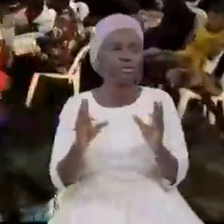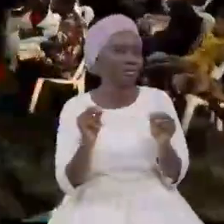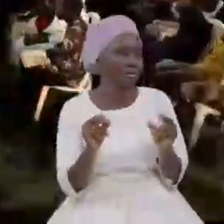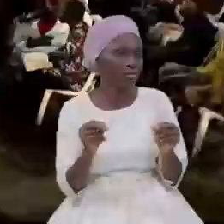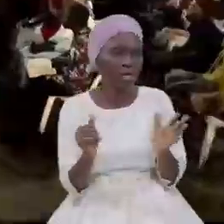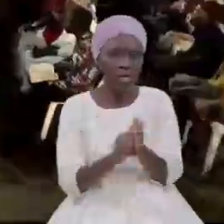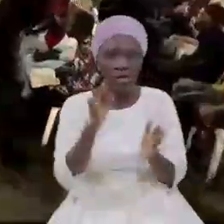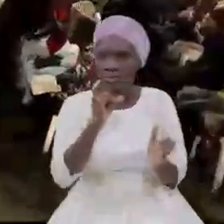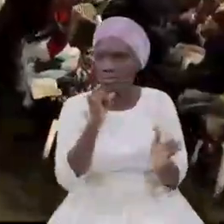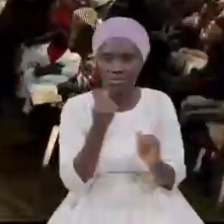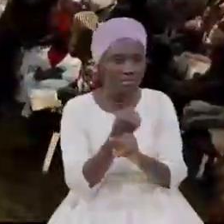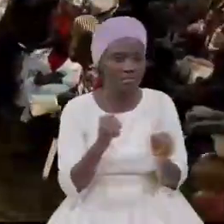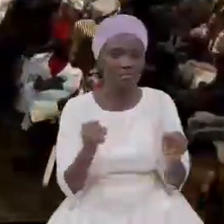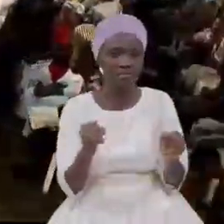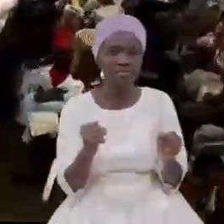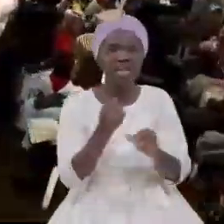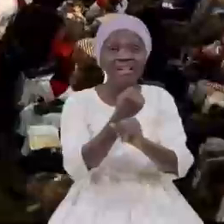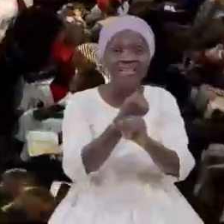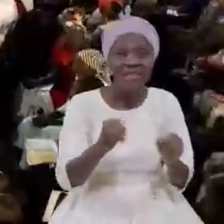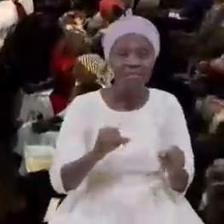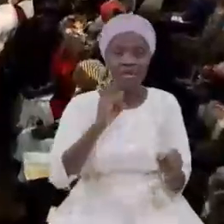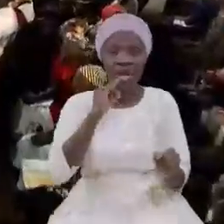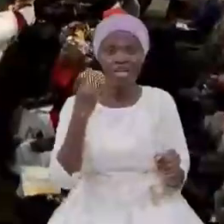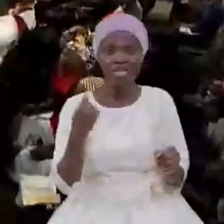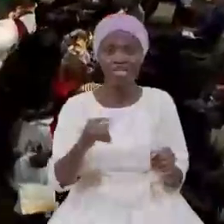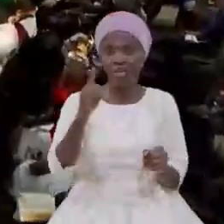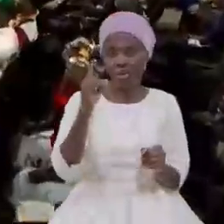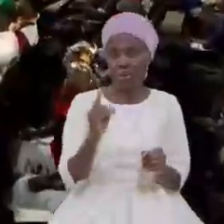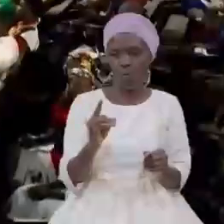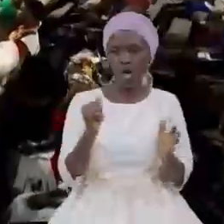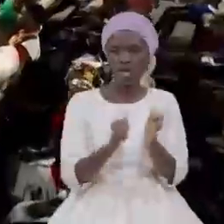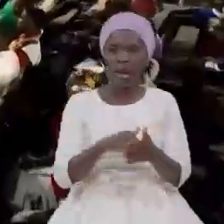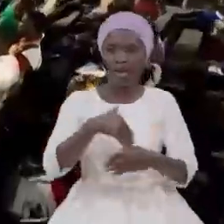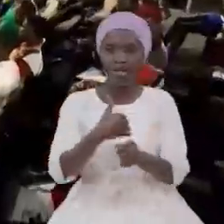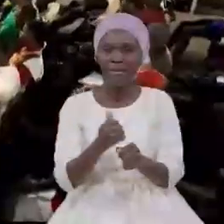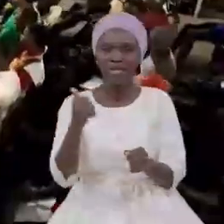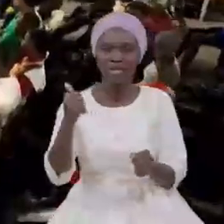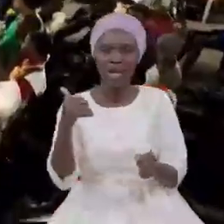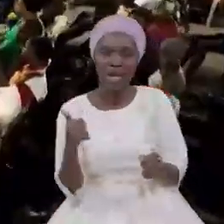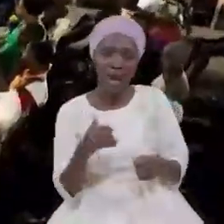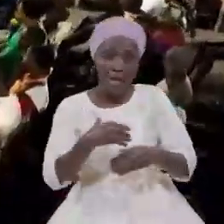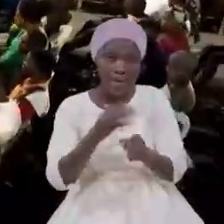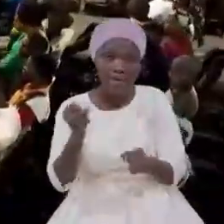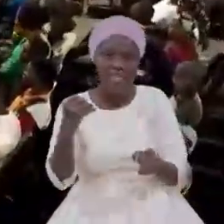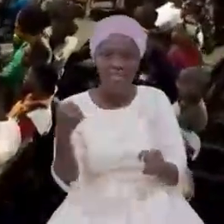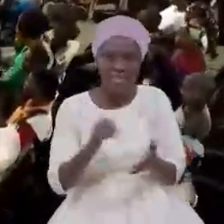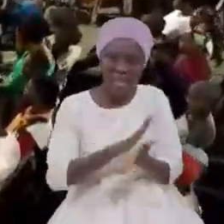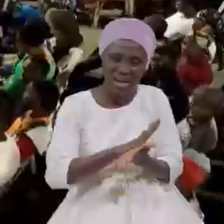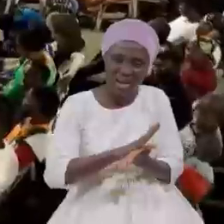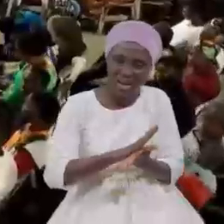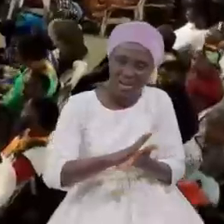salvation. Salvation is the one that makes a clear cut division